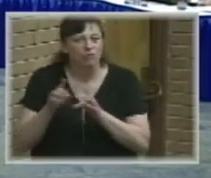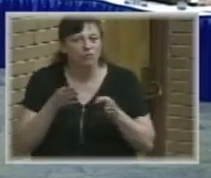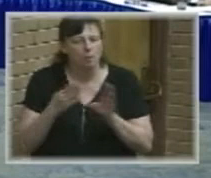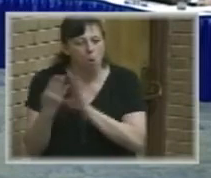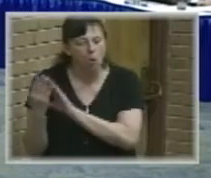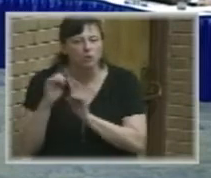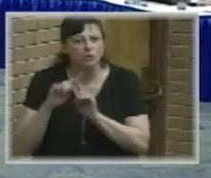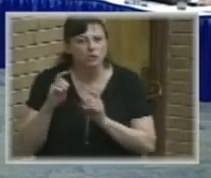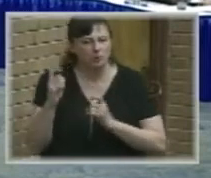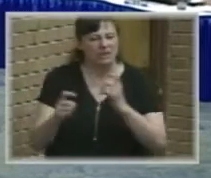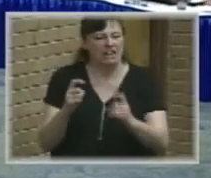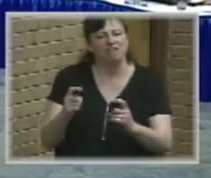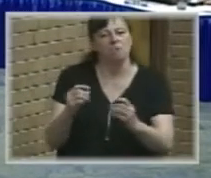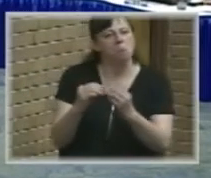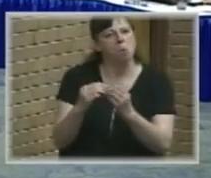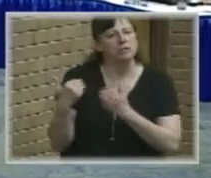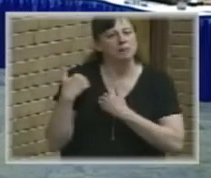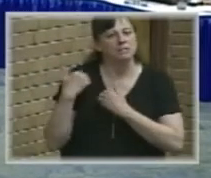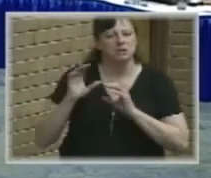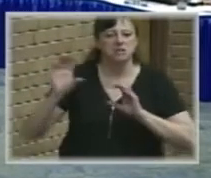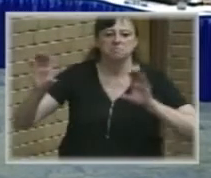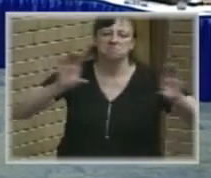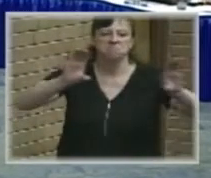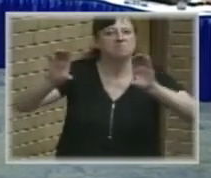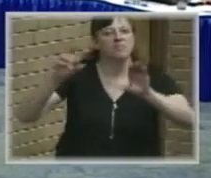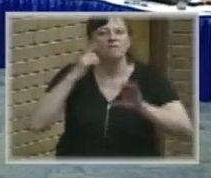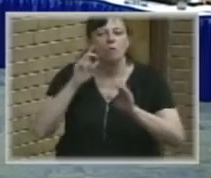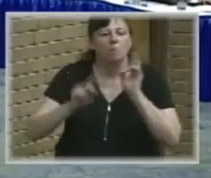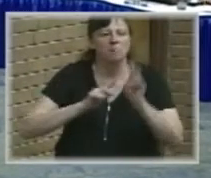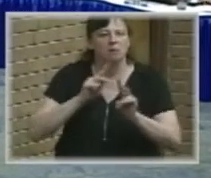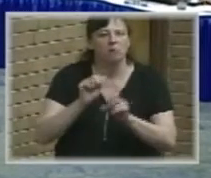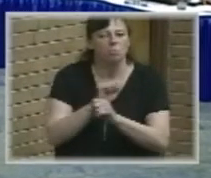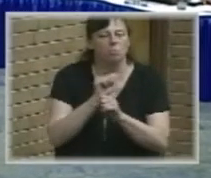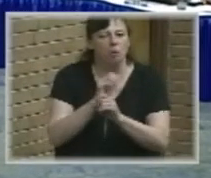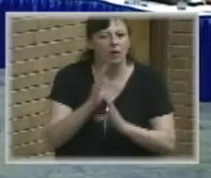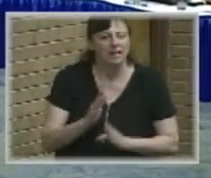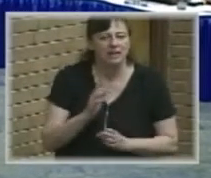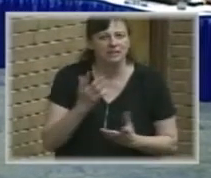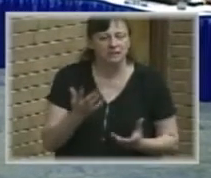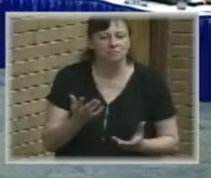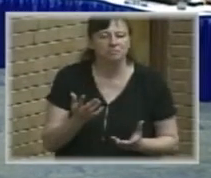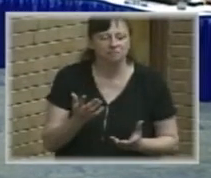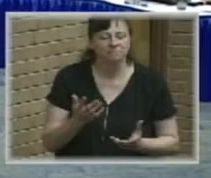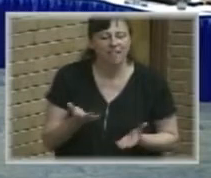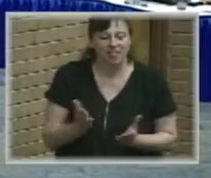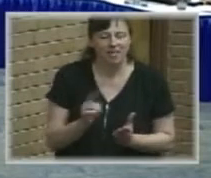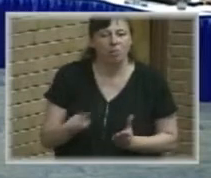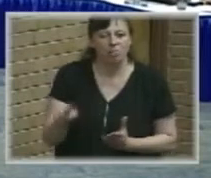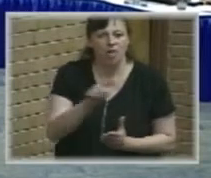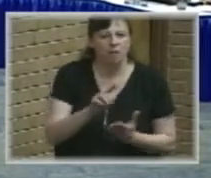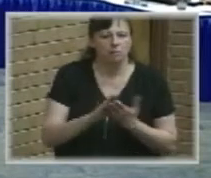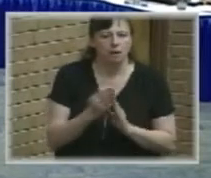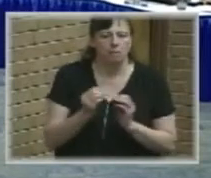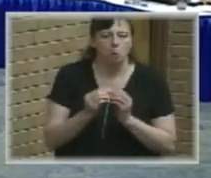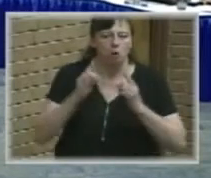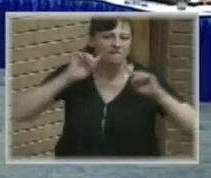grant larger responsibility, broader responsibility to our employees and make them, more